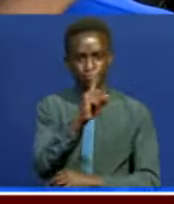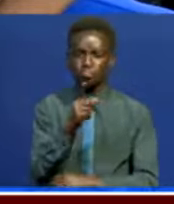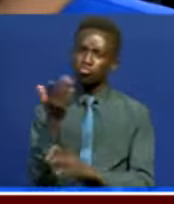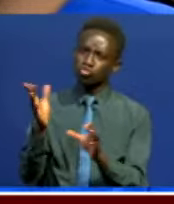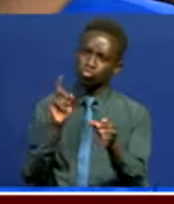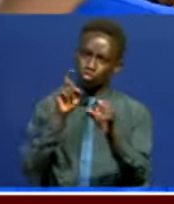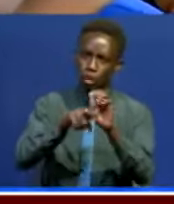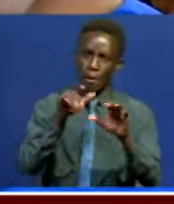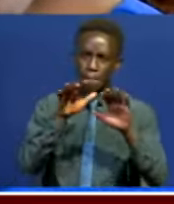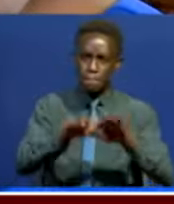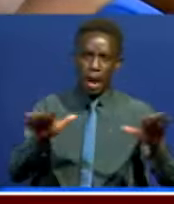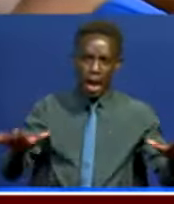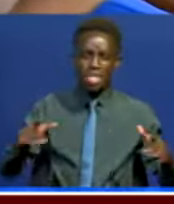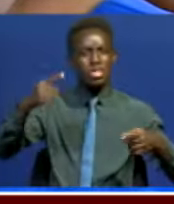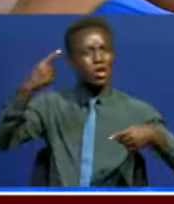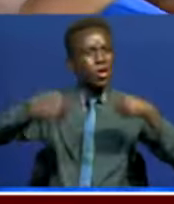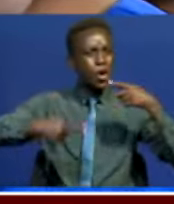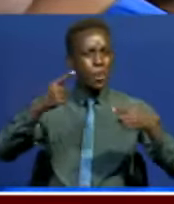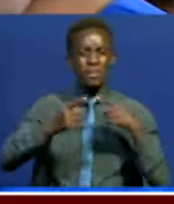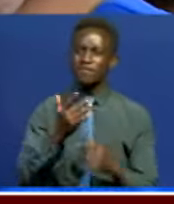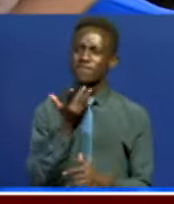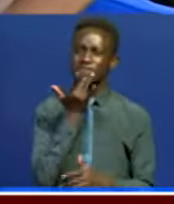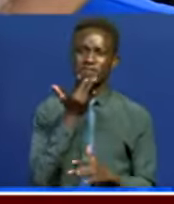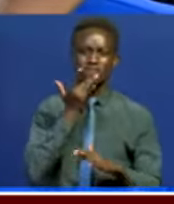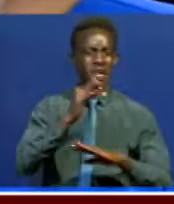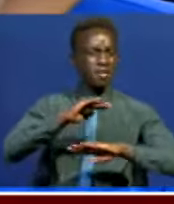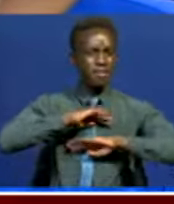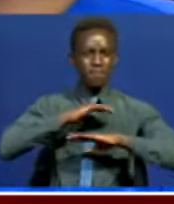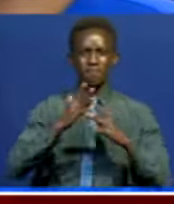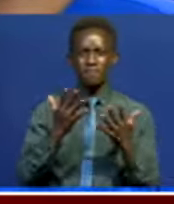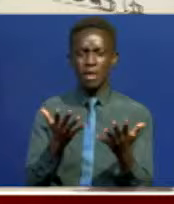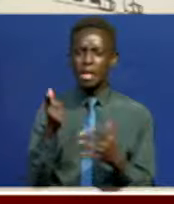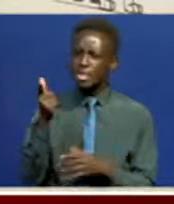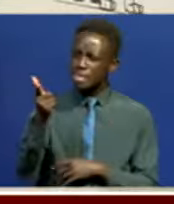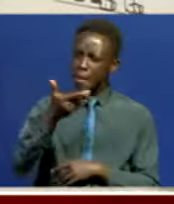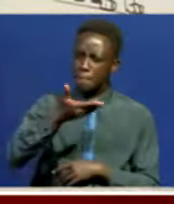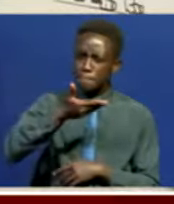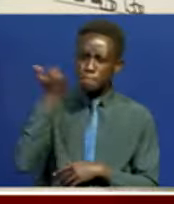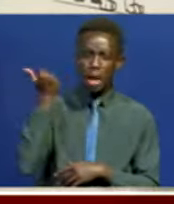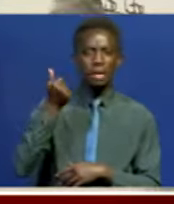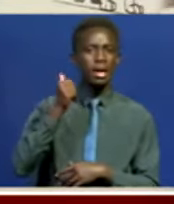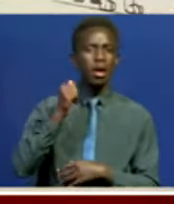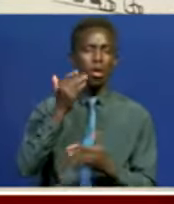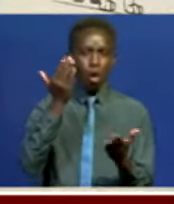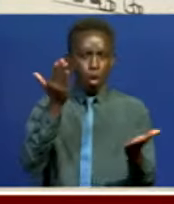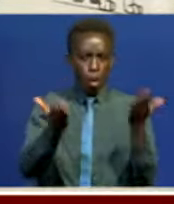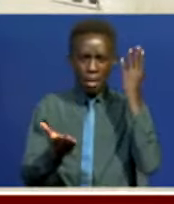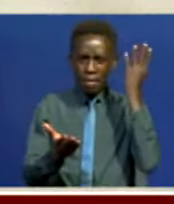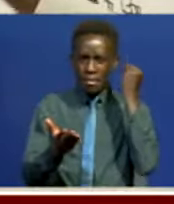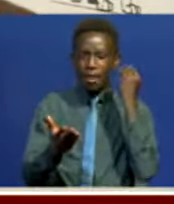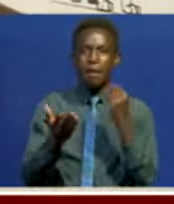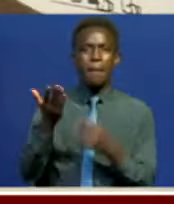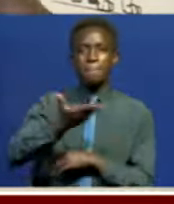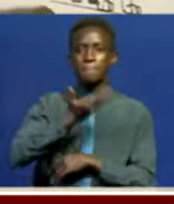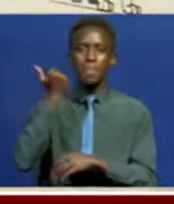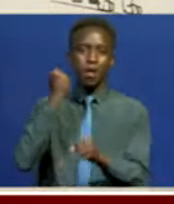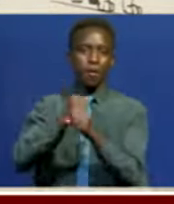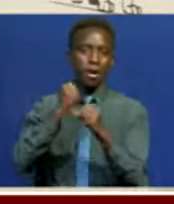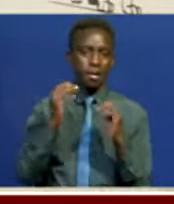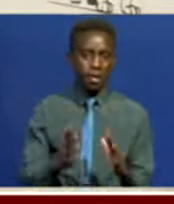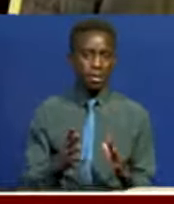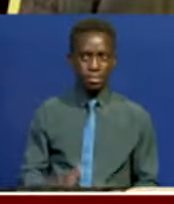favorably. If anything, they are better workers than the hearing. Taasisi hii kwa mujibu wa msimamizi wake Tekla